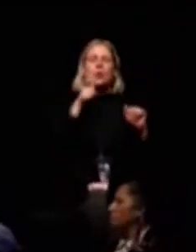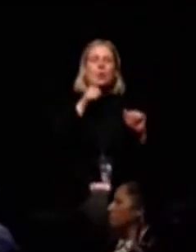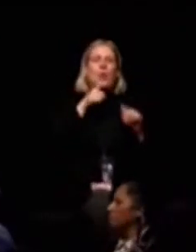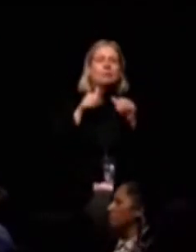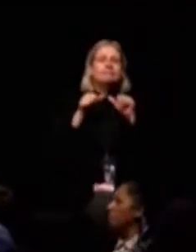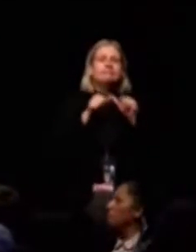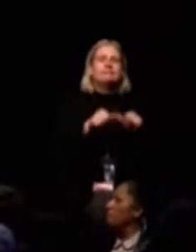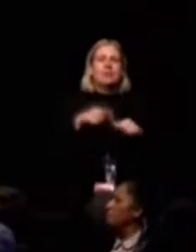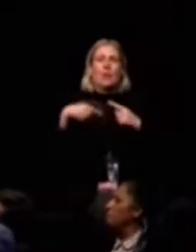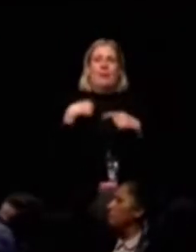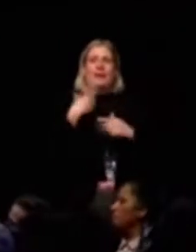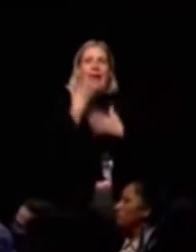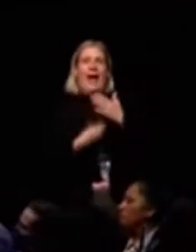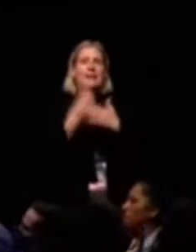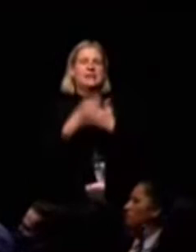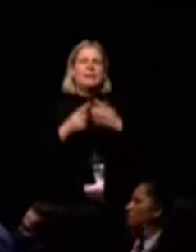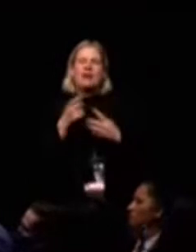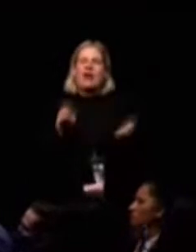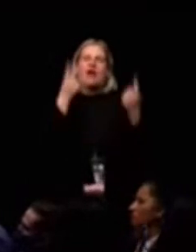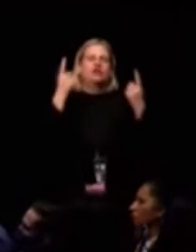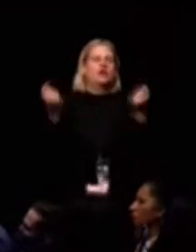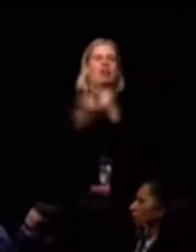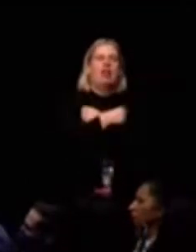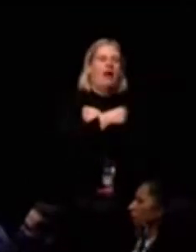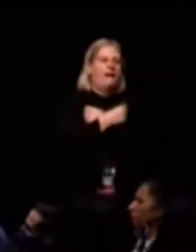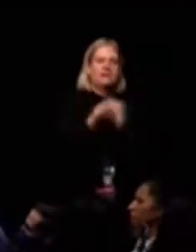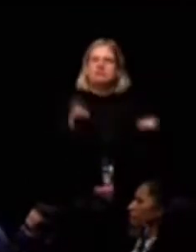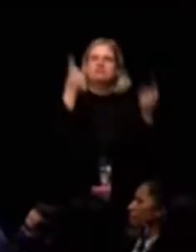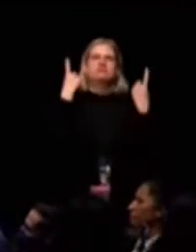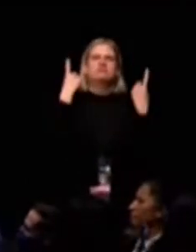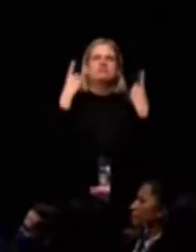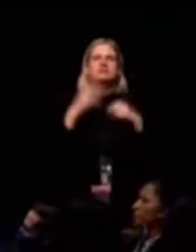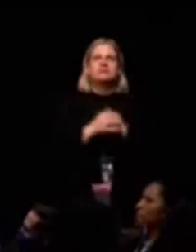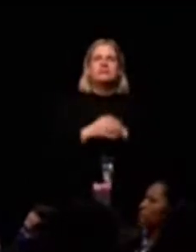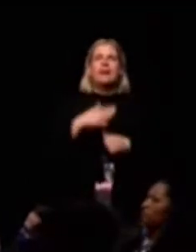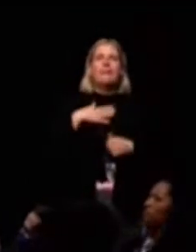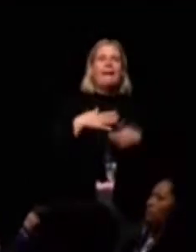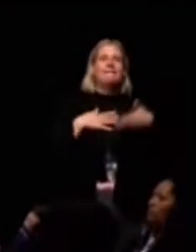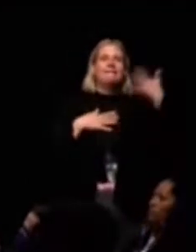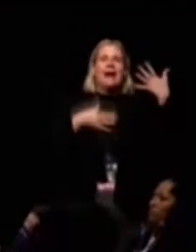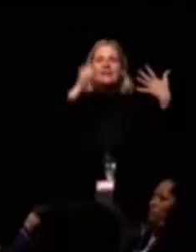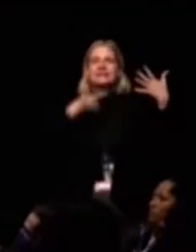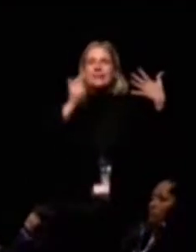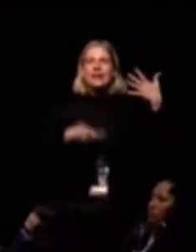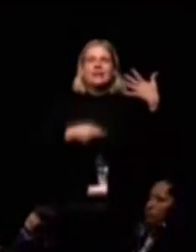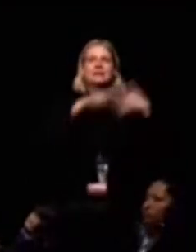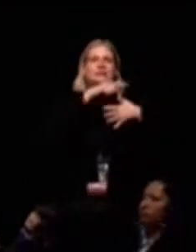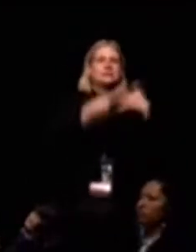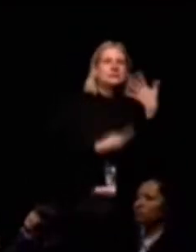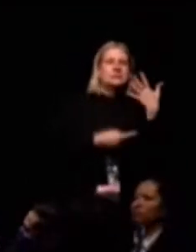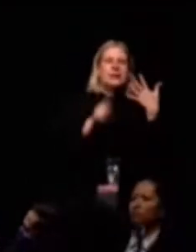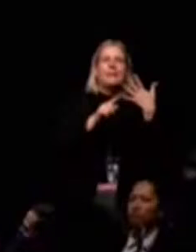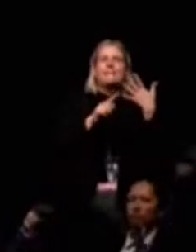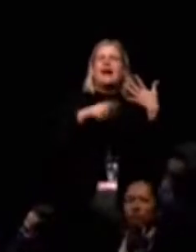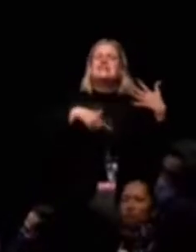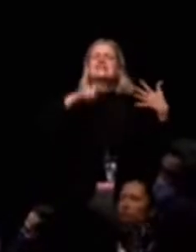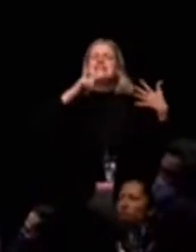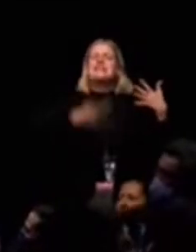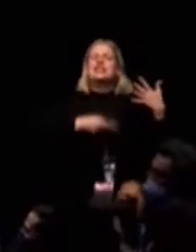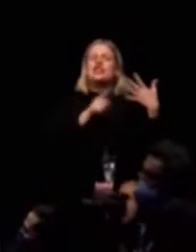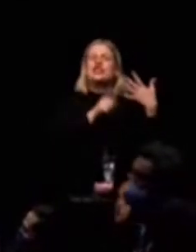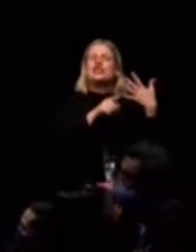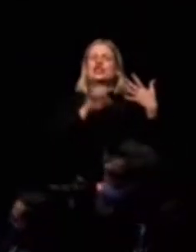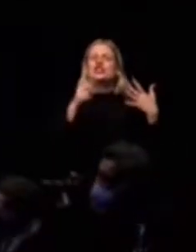and understanding, and to my 5 siblings and only sister Sheila, who have that special way of keeping me